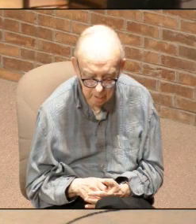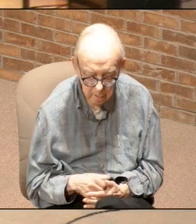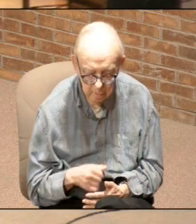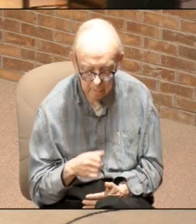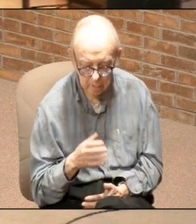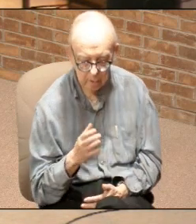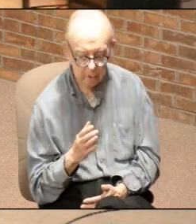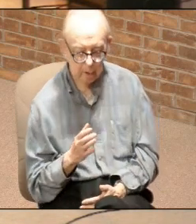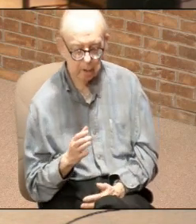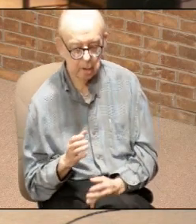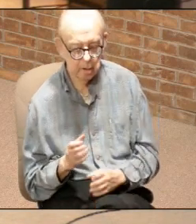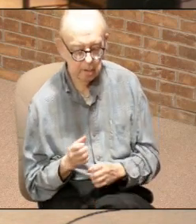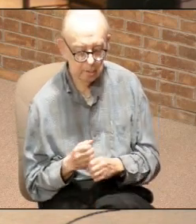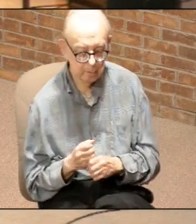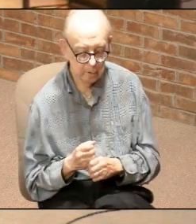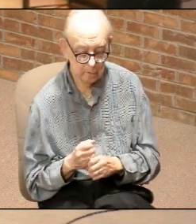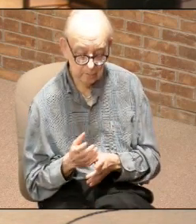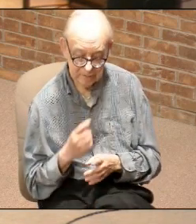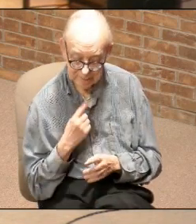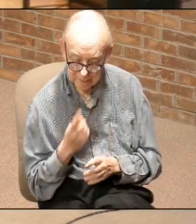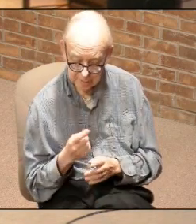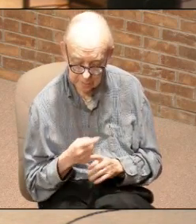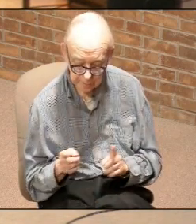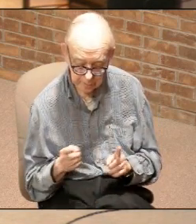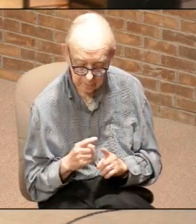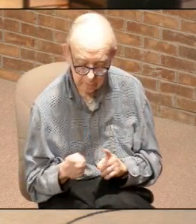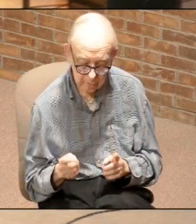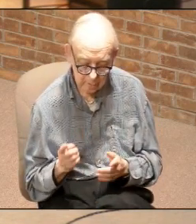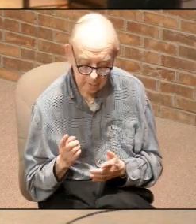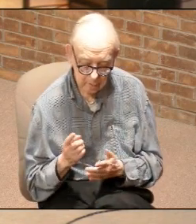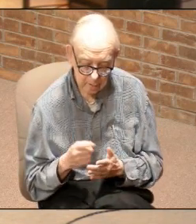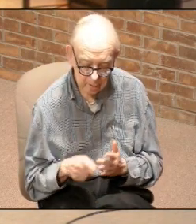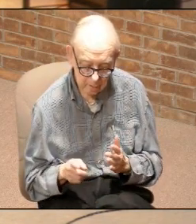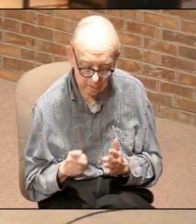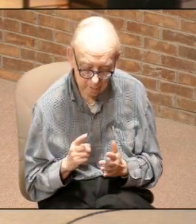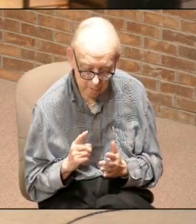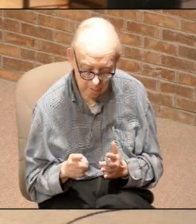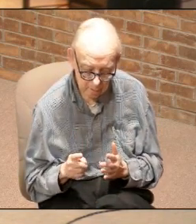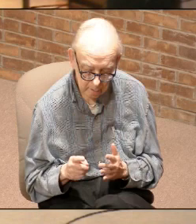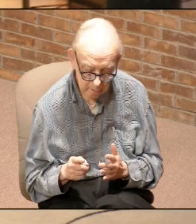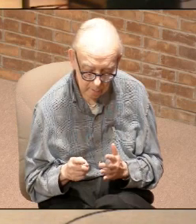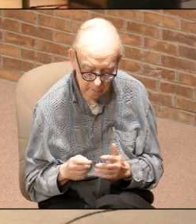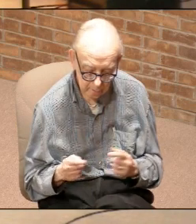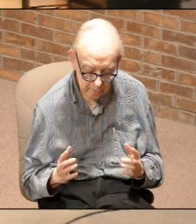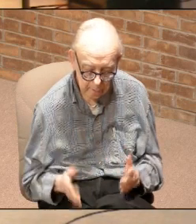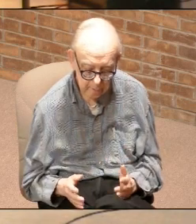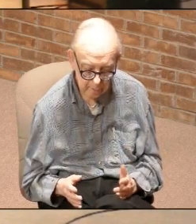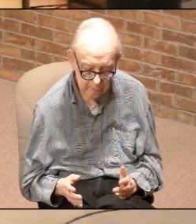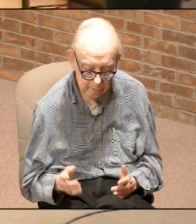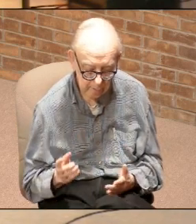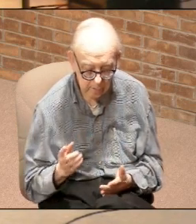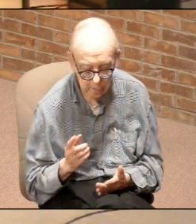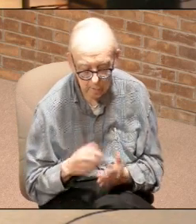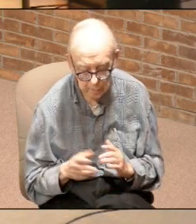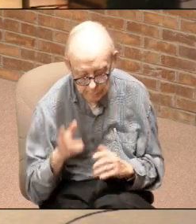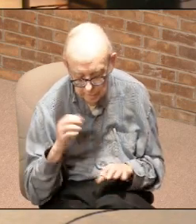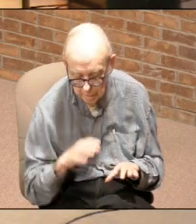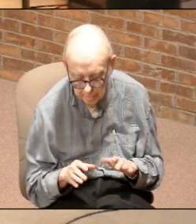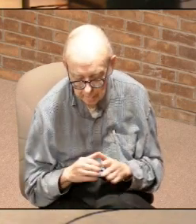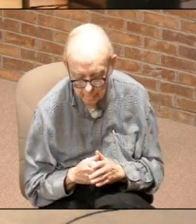god makes the differ with you he says what is your adversary what's he doing